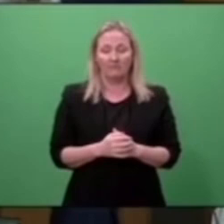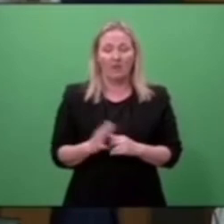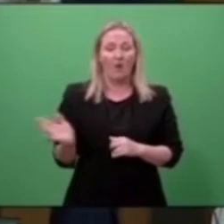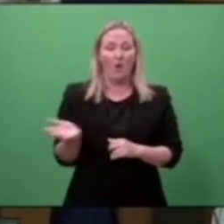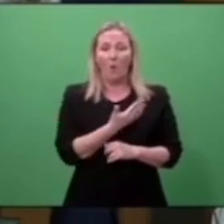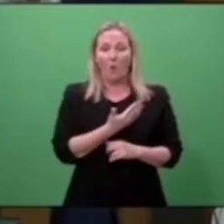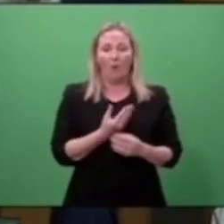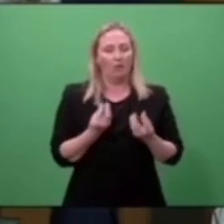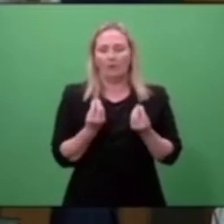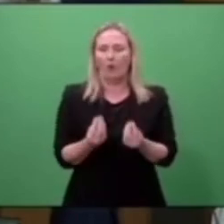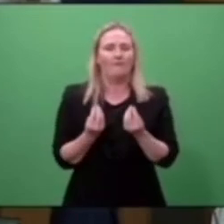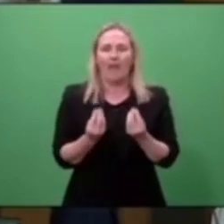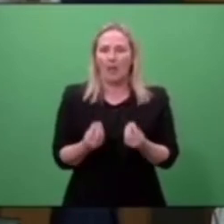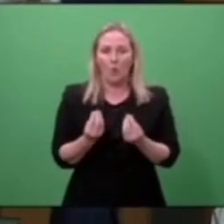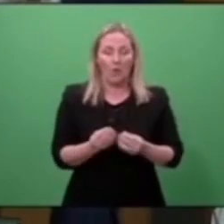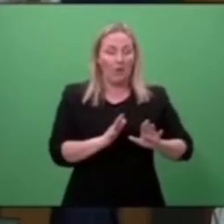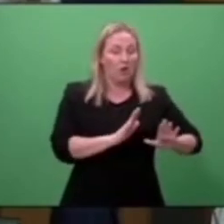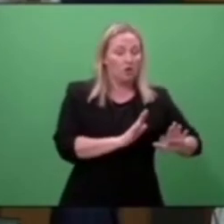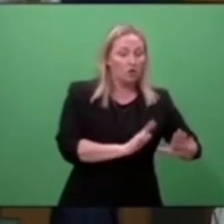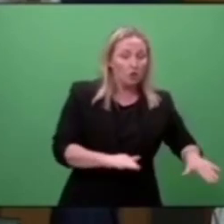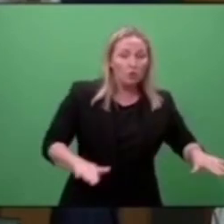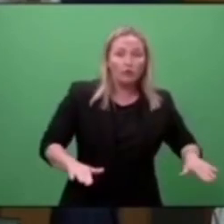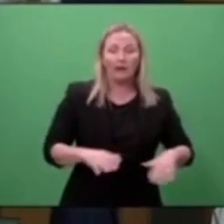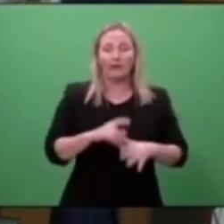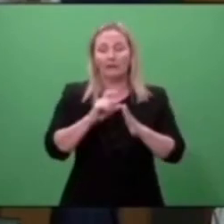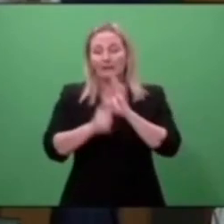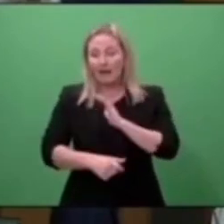young people and adults in care.